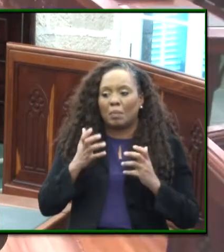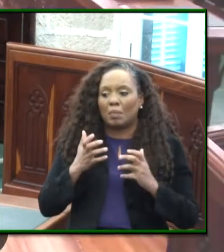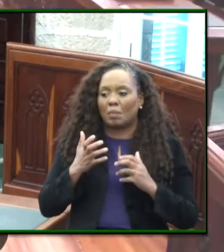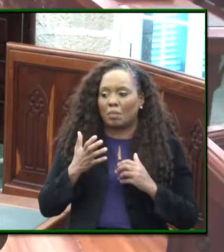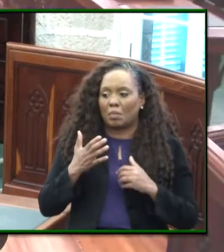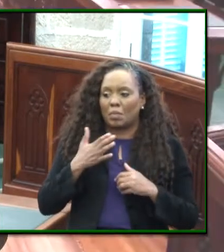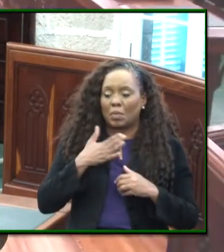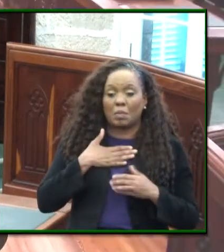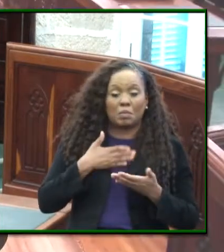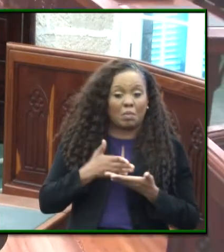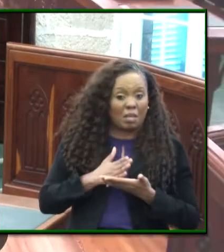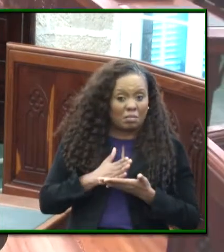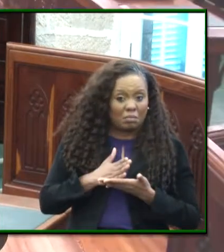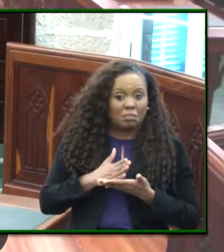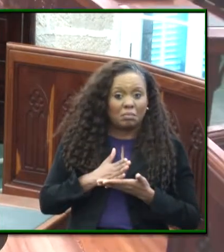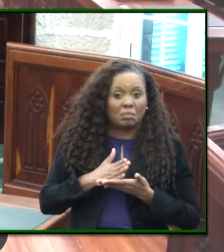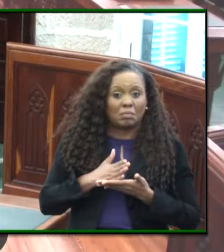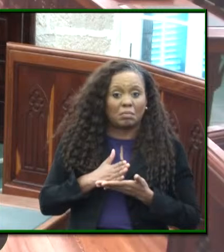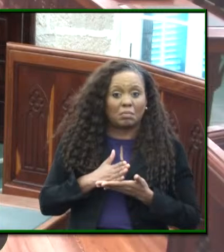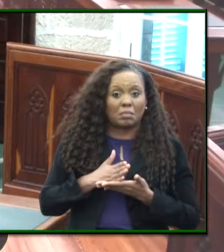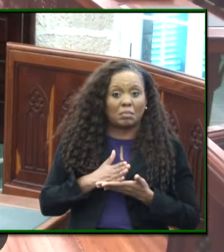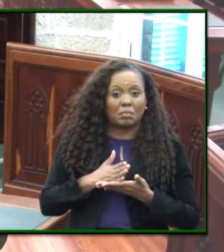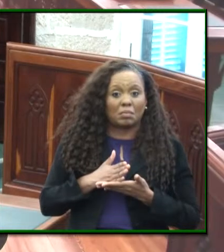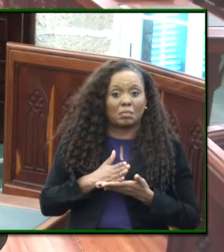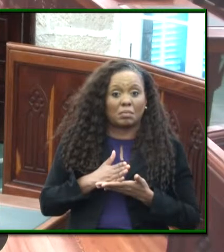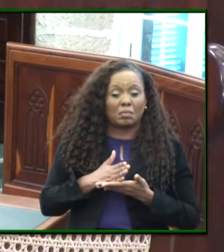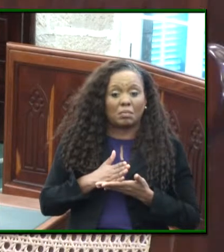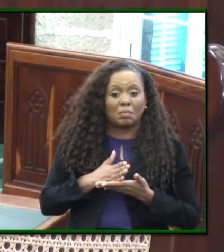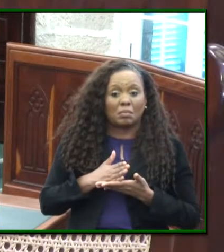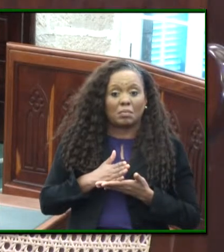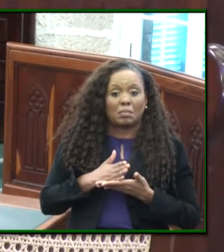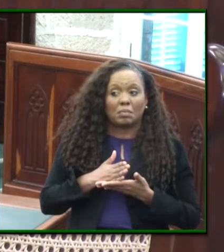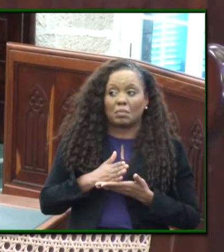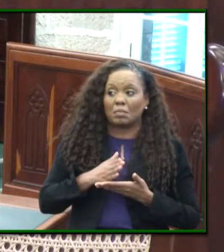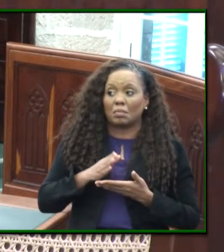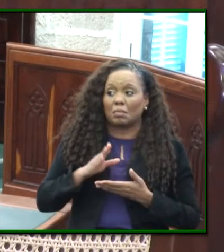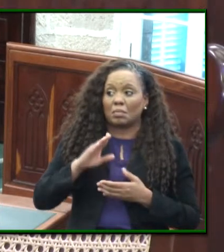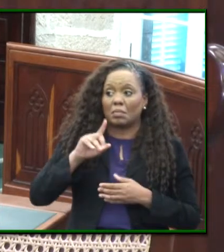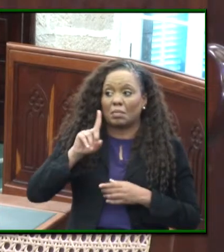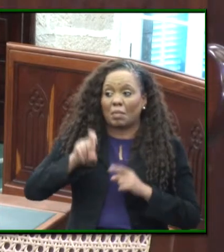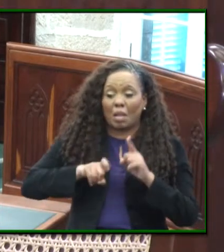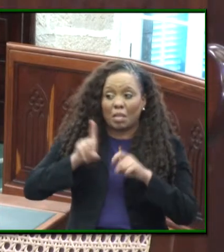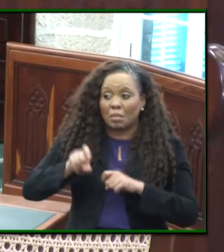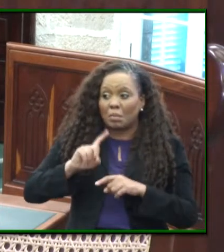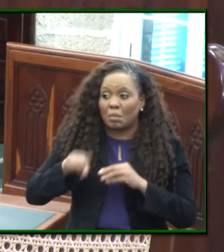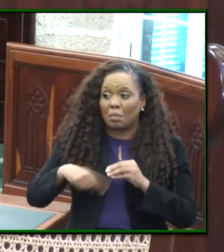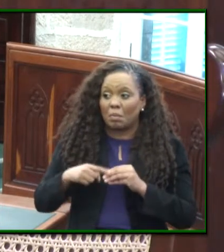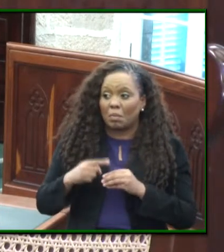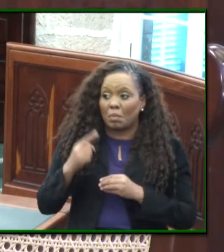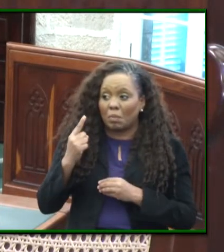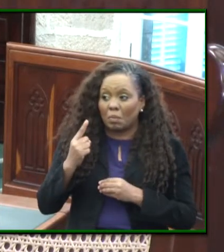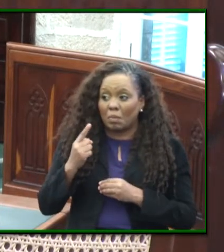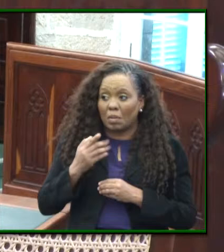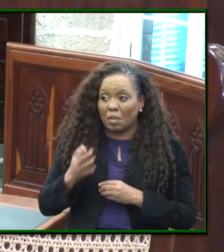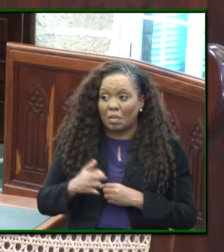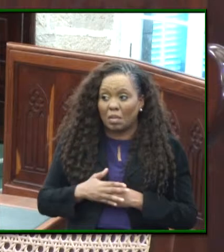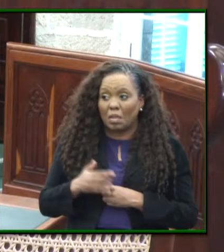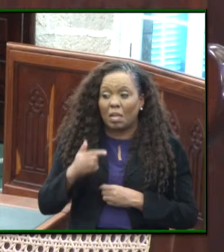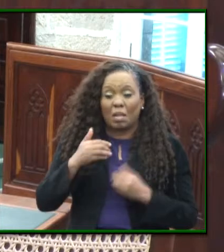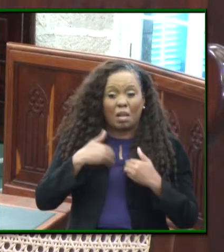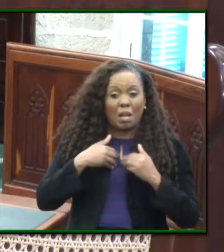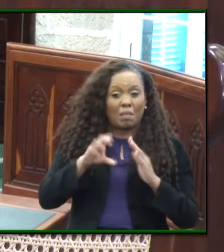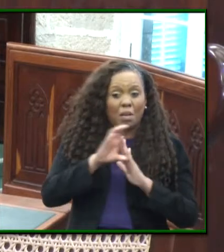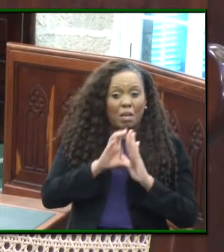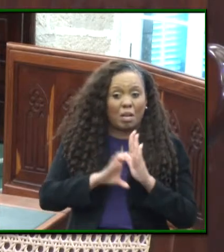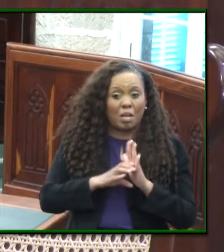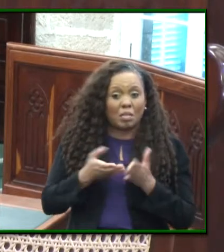to further question on one other area. And it is a constitutional right. The office that